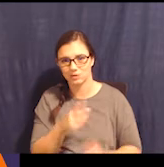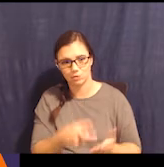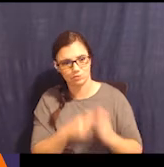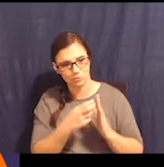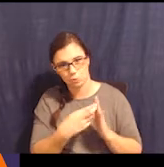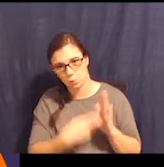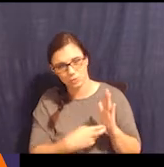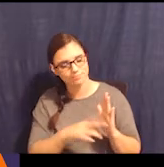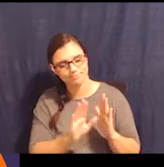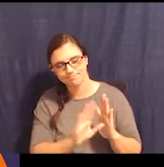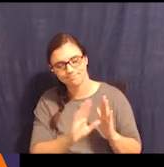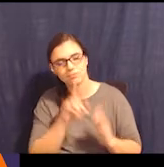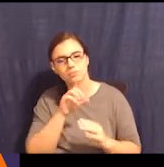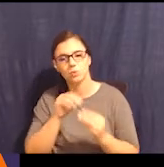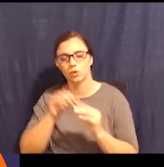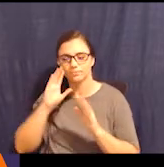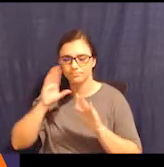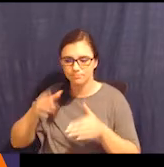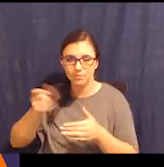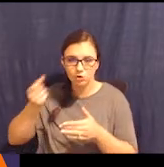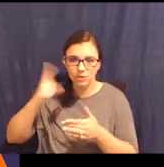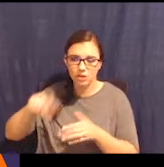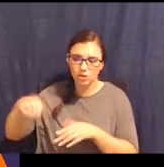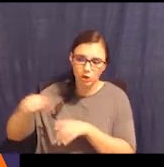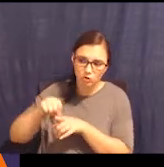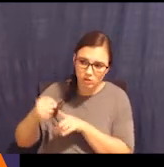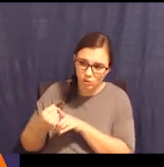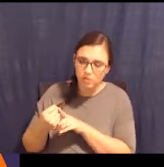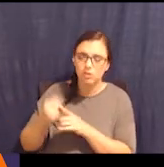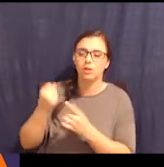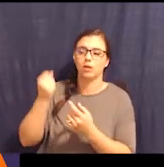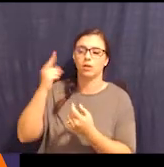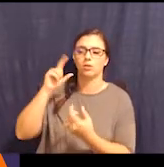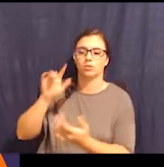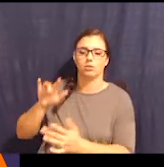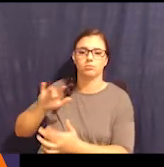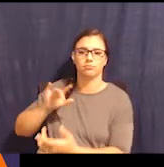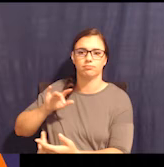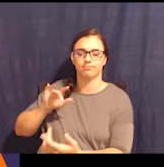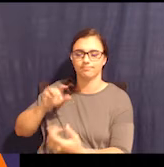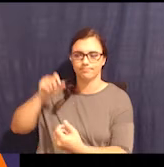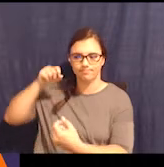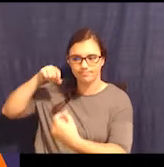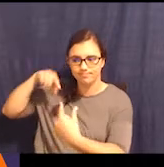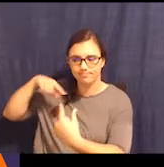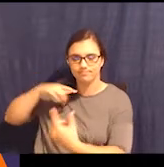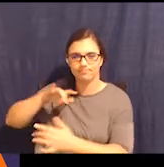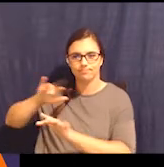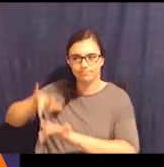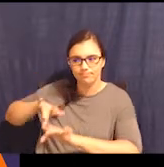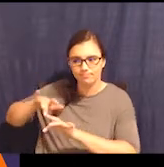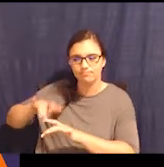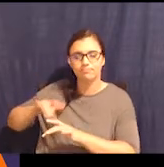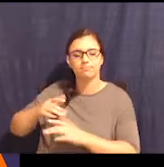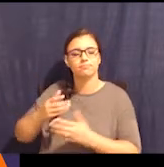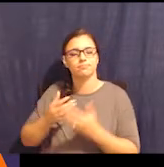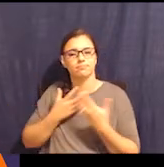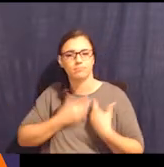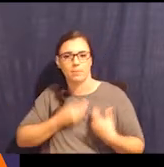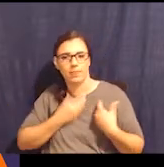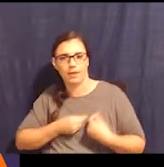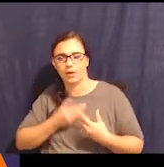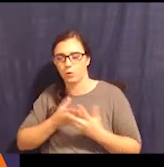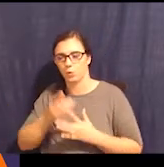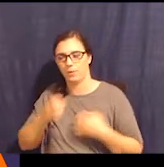empathetically through the shared experience of emotional and psychological pain. Peer supporters may be found in a variety